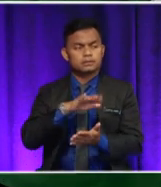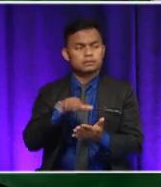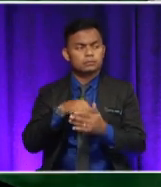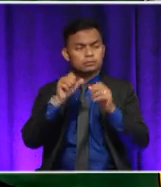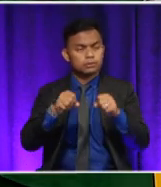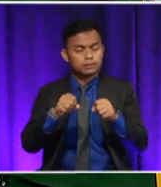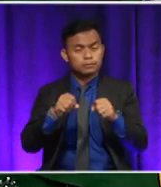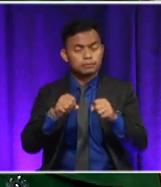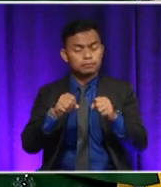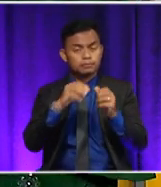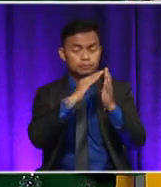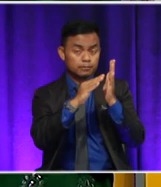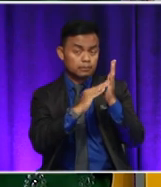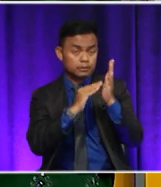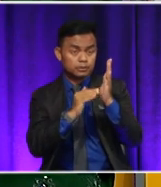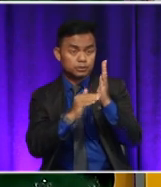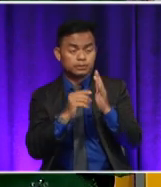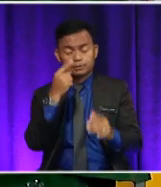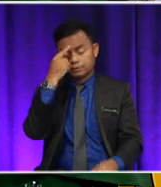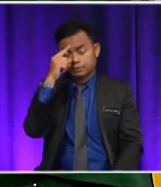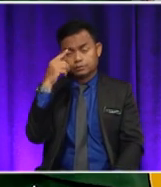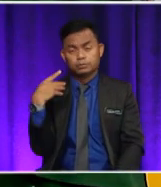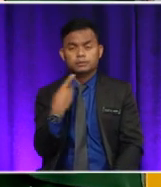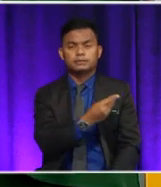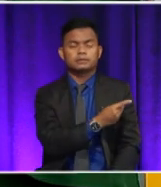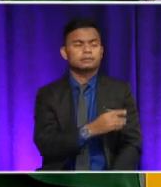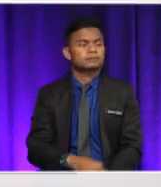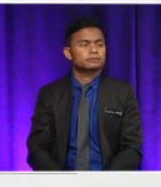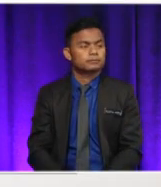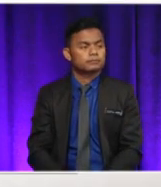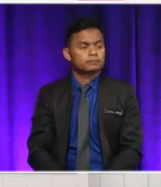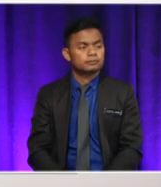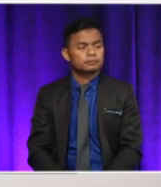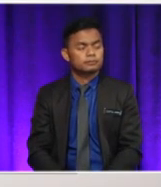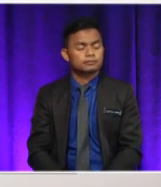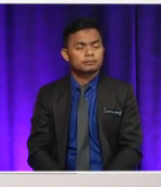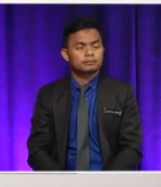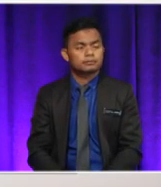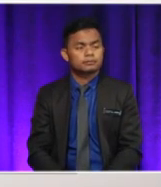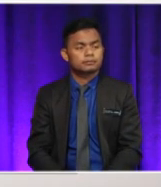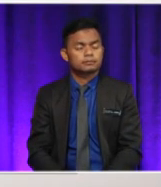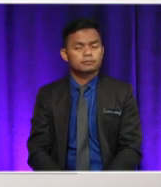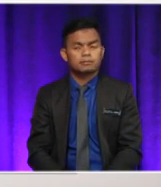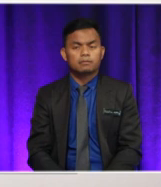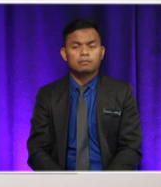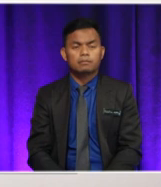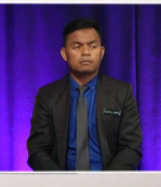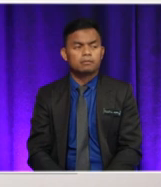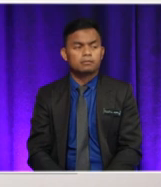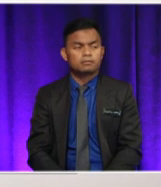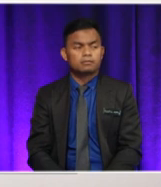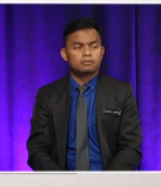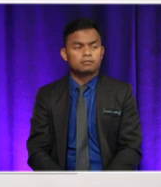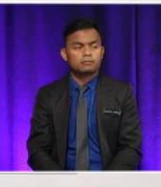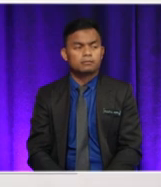us. Okay, who would like to go first? I'd like to go first. Okay, sure, Adriana.